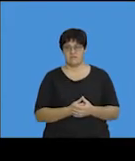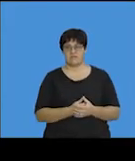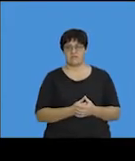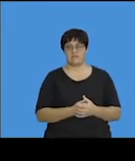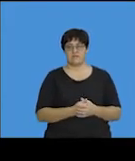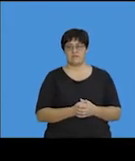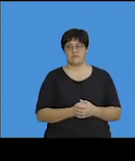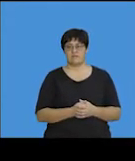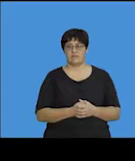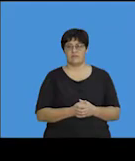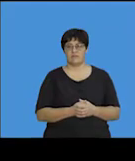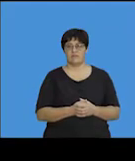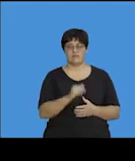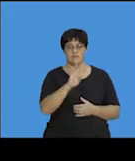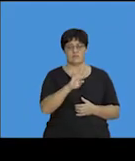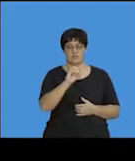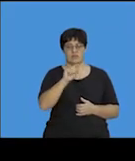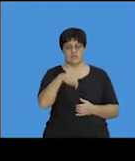have